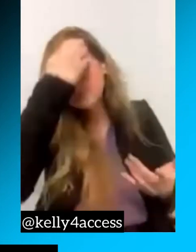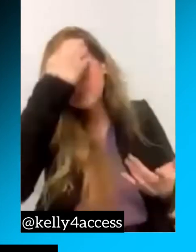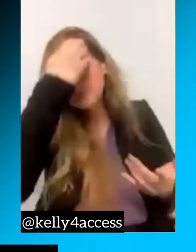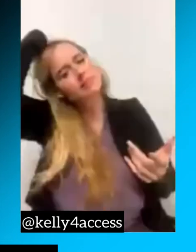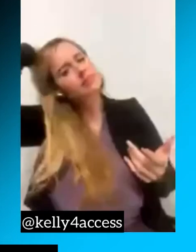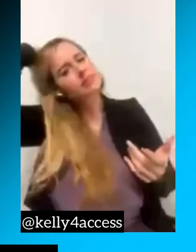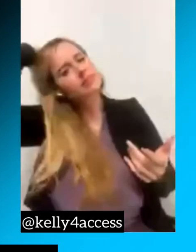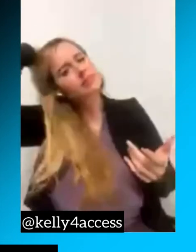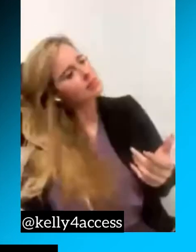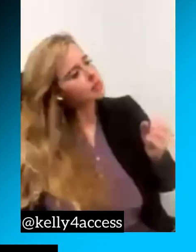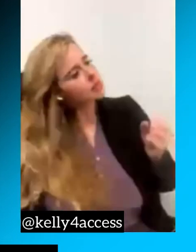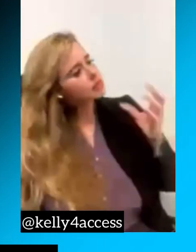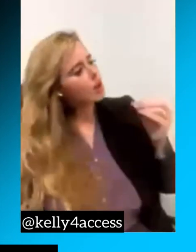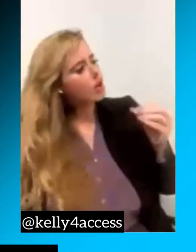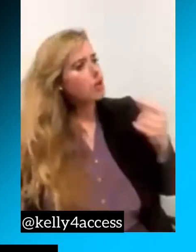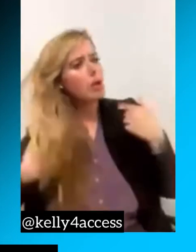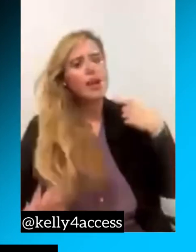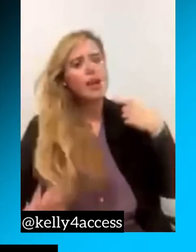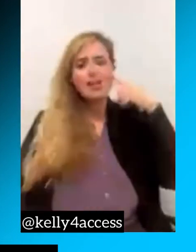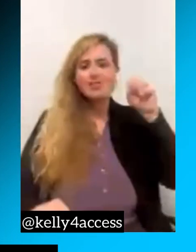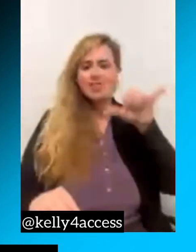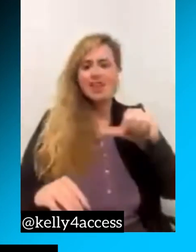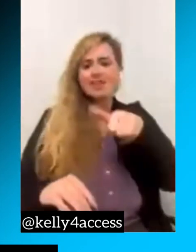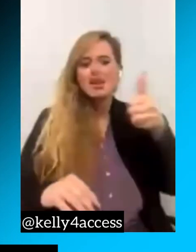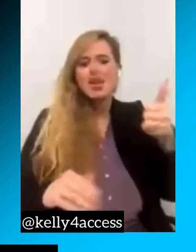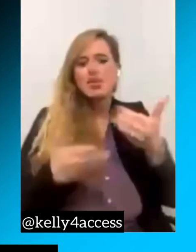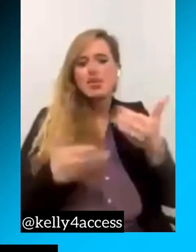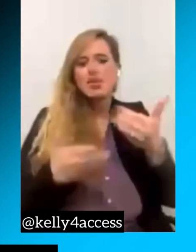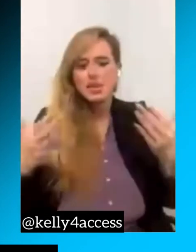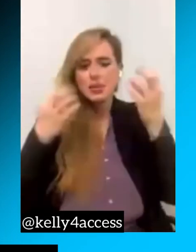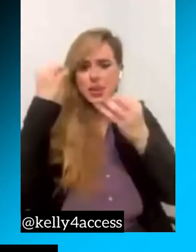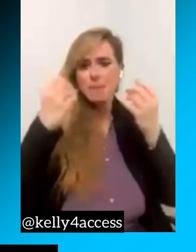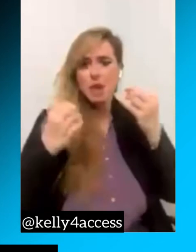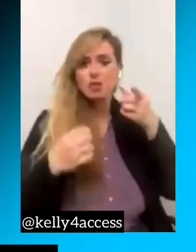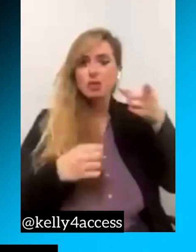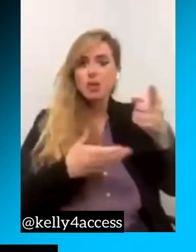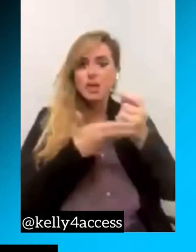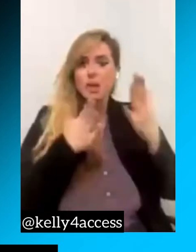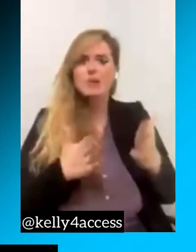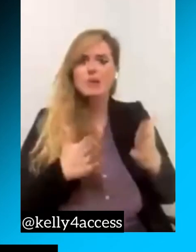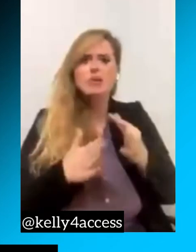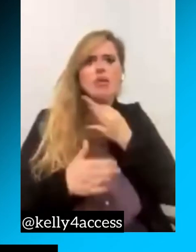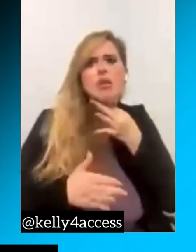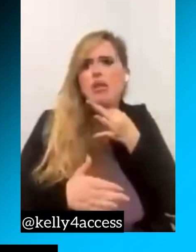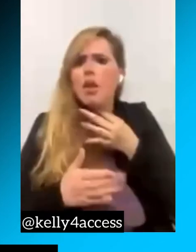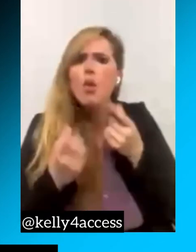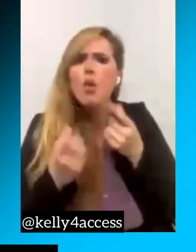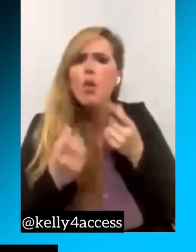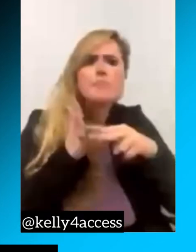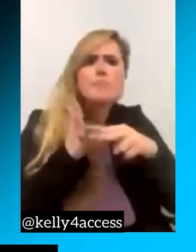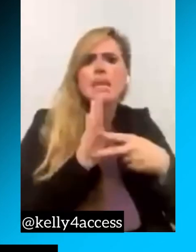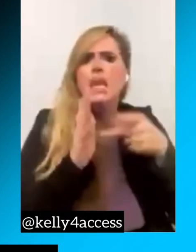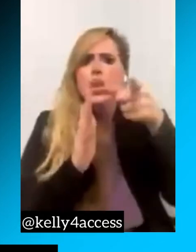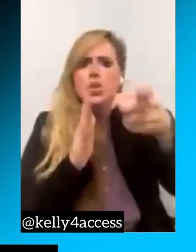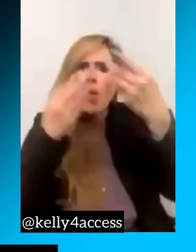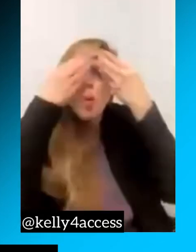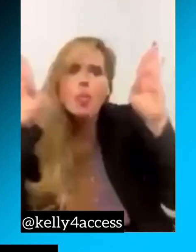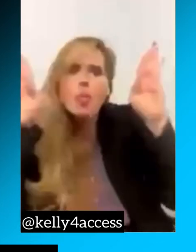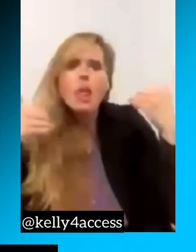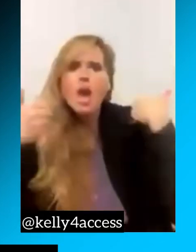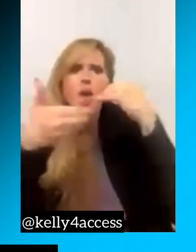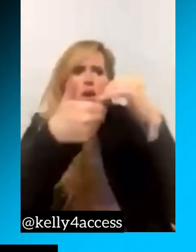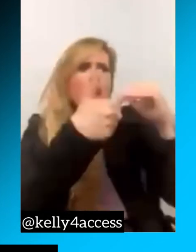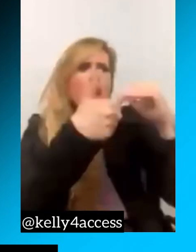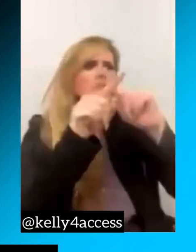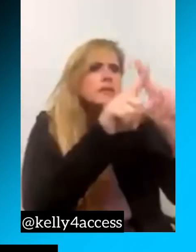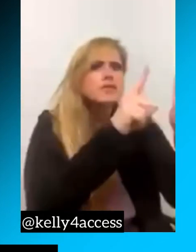So I think that that's also another thing to look at. Like, are they just fixated on learning about polyamory through you? Are you being the educator to